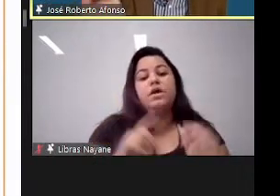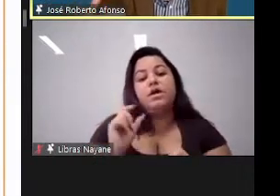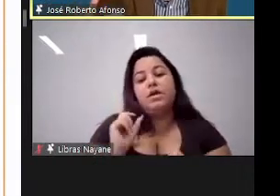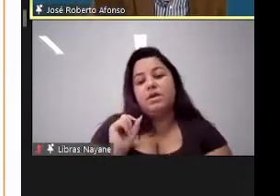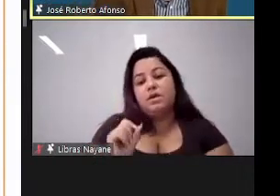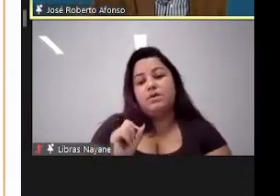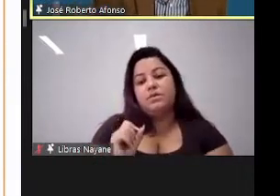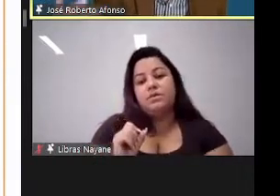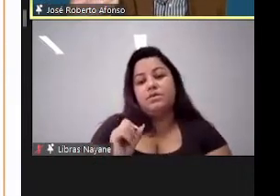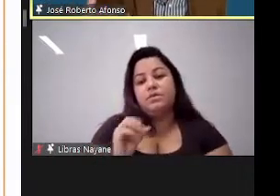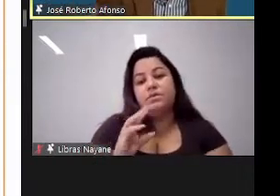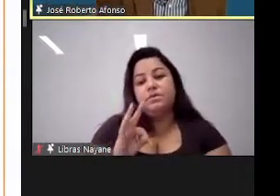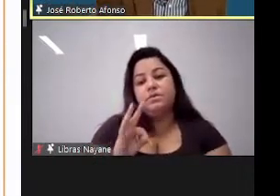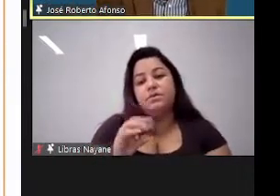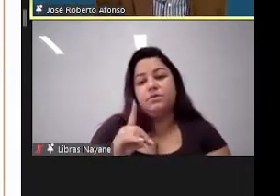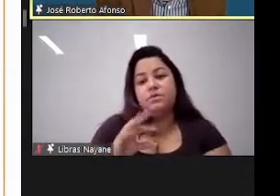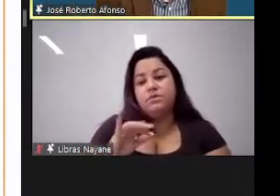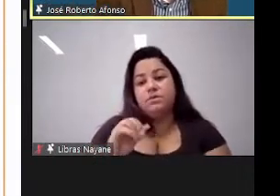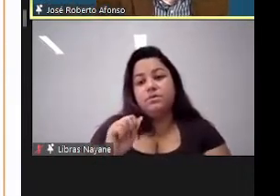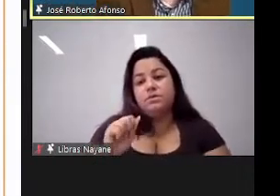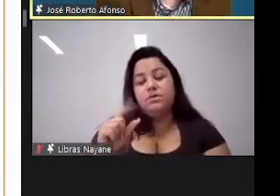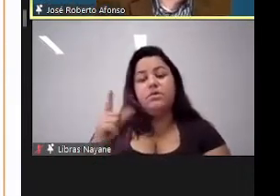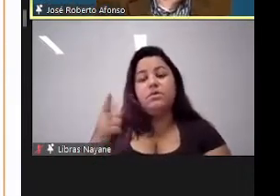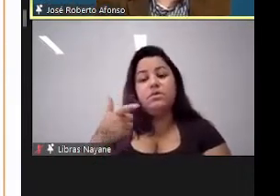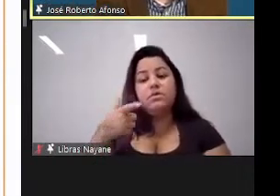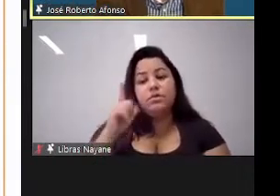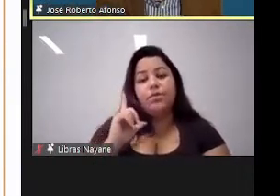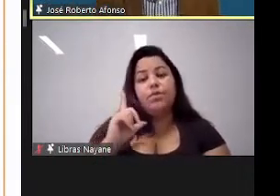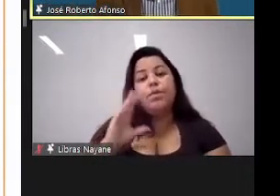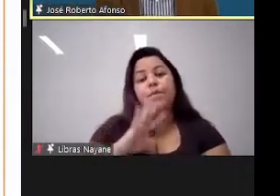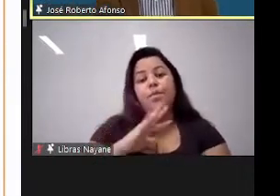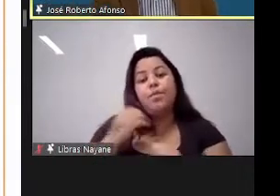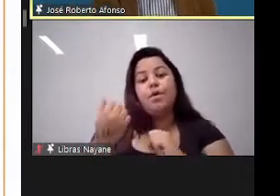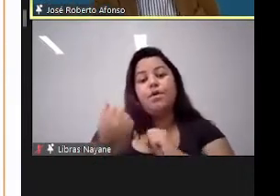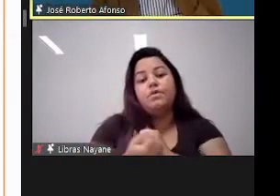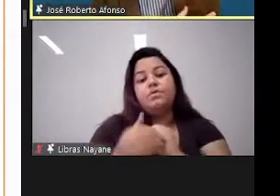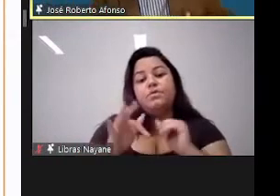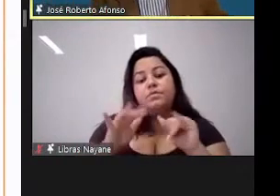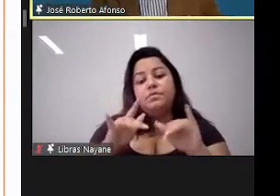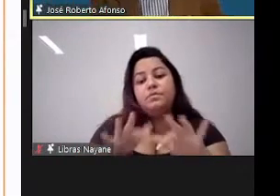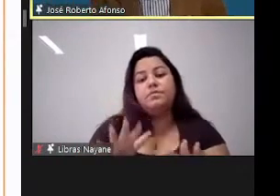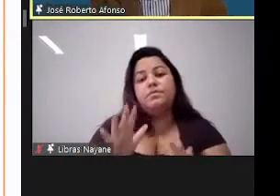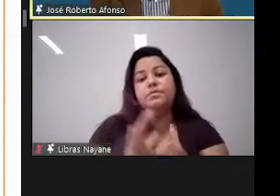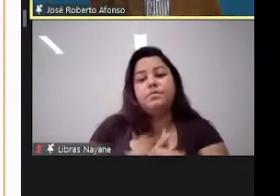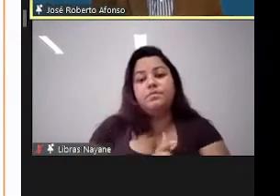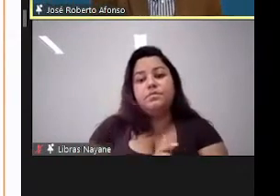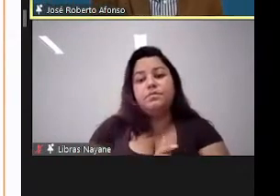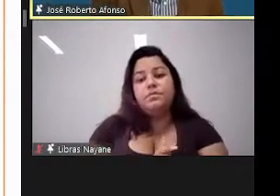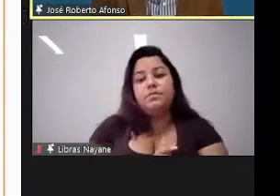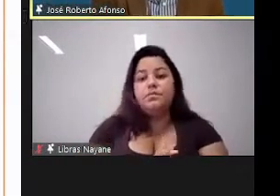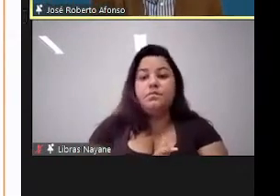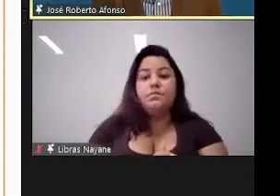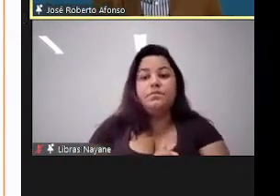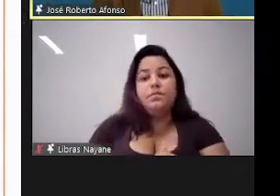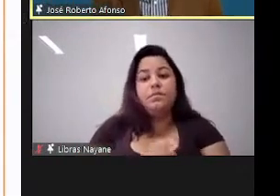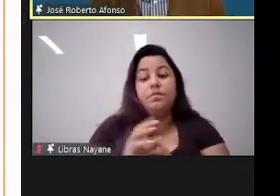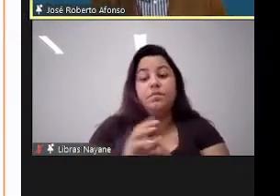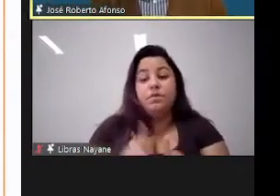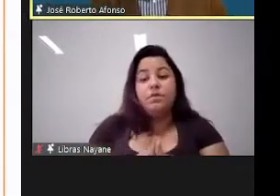important to say that this was a trend already before